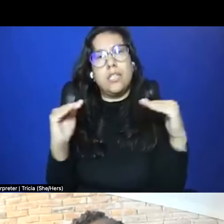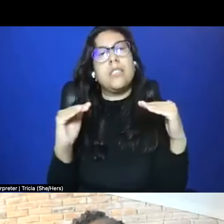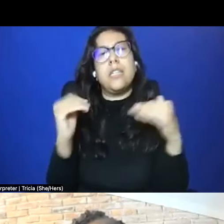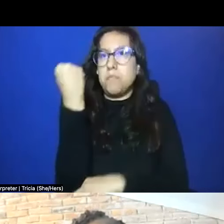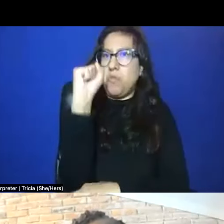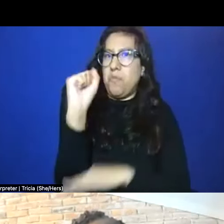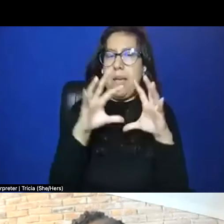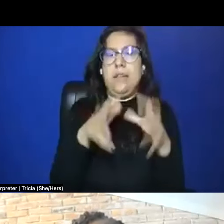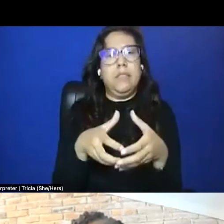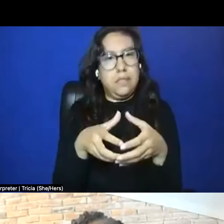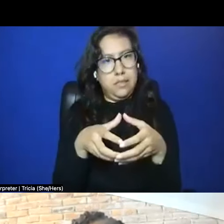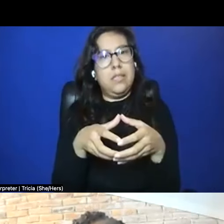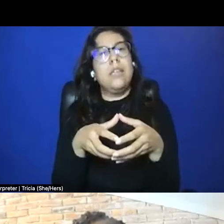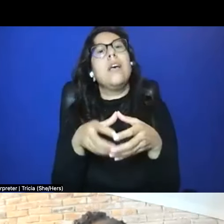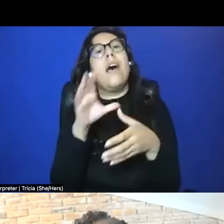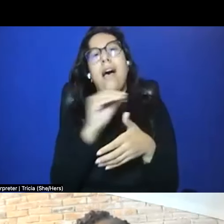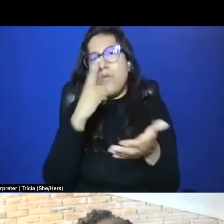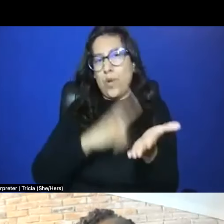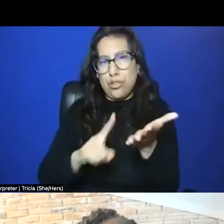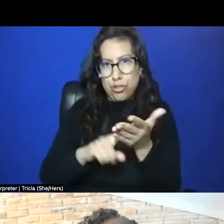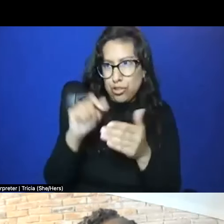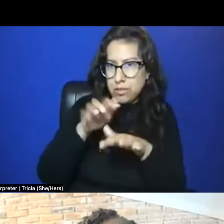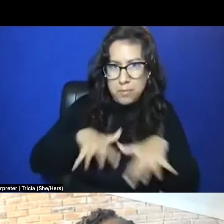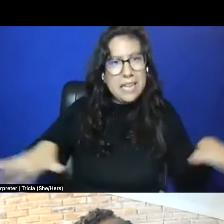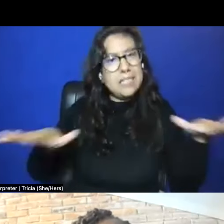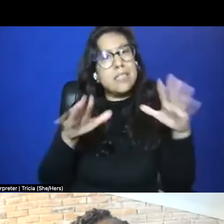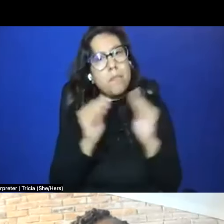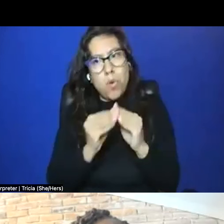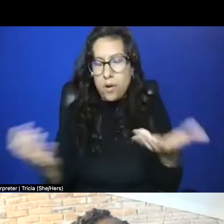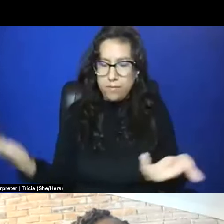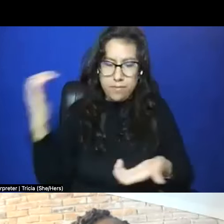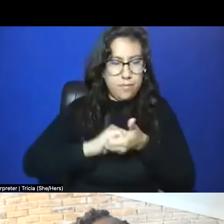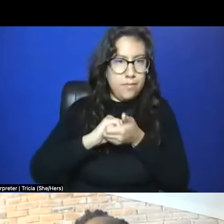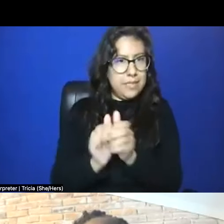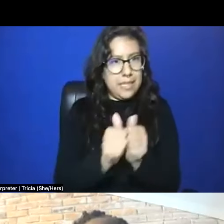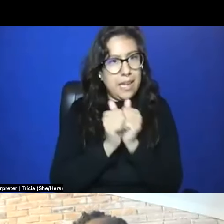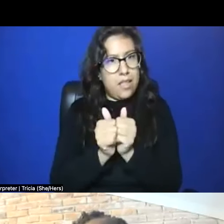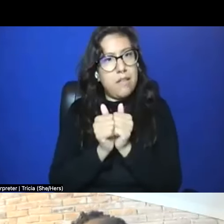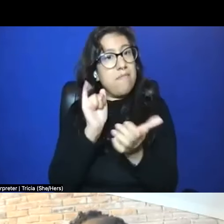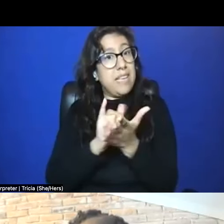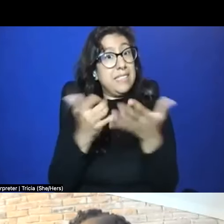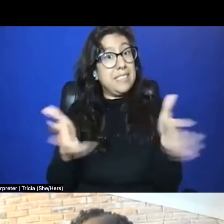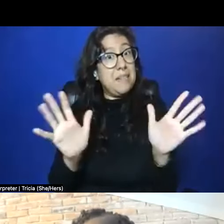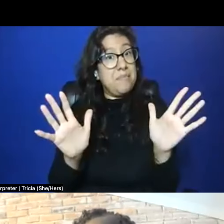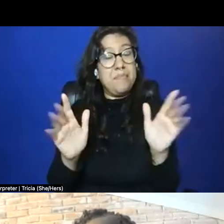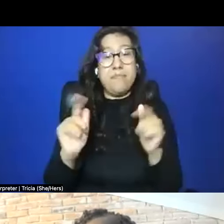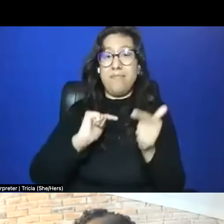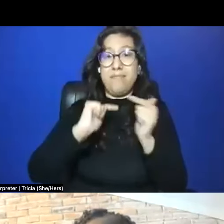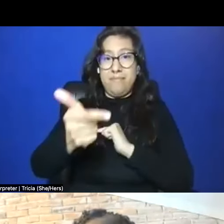movements and research spaces to really be more integrated. And yeah, that's my bit.